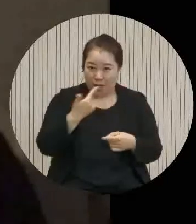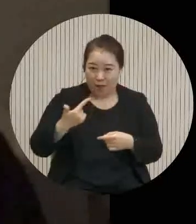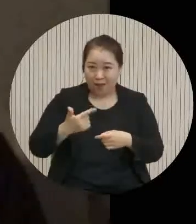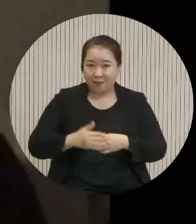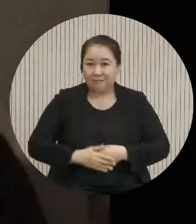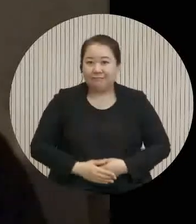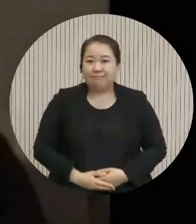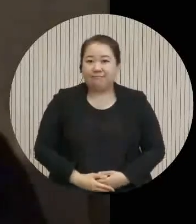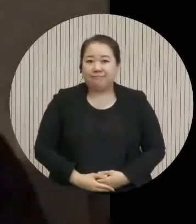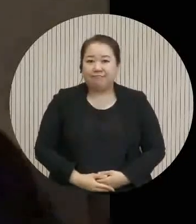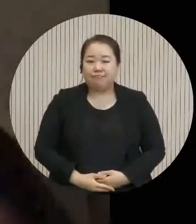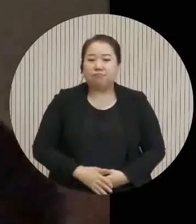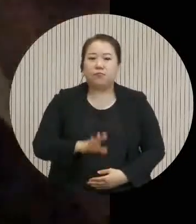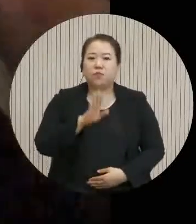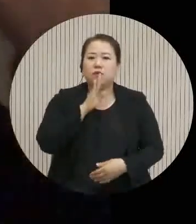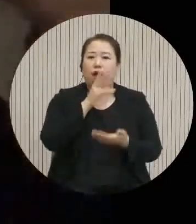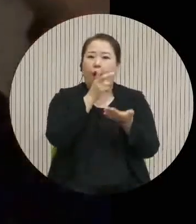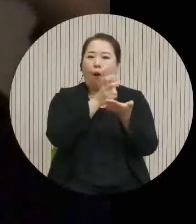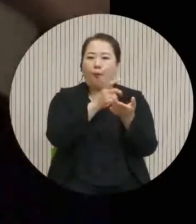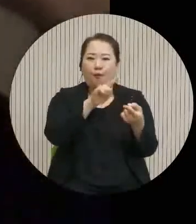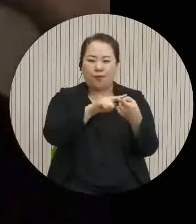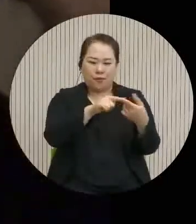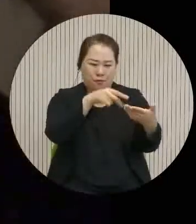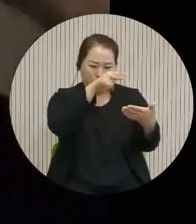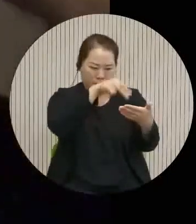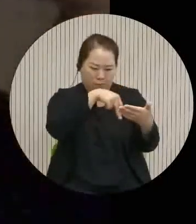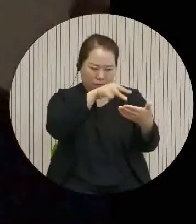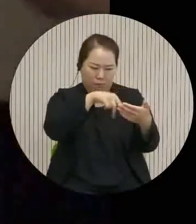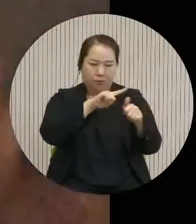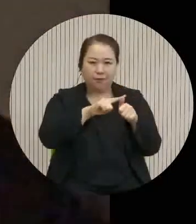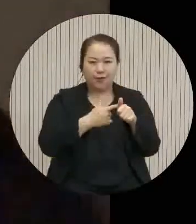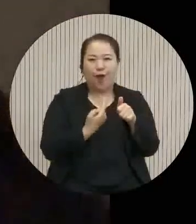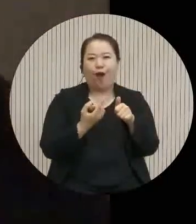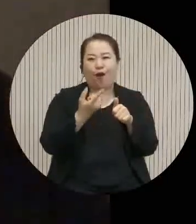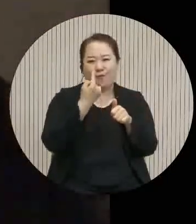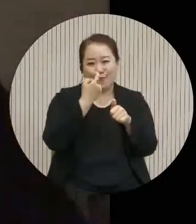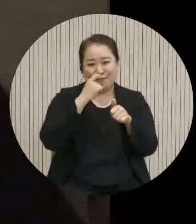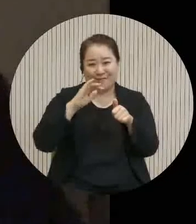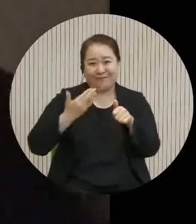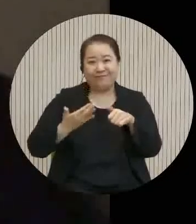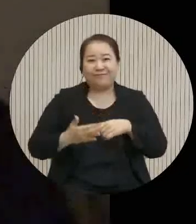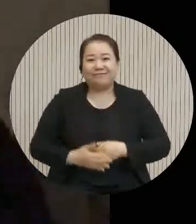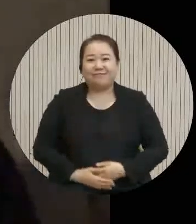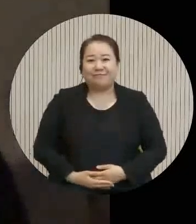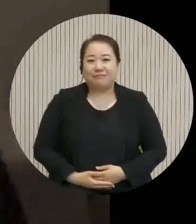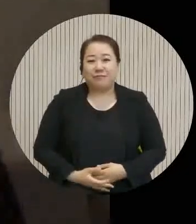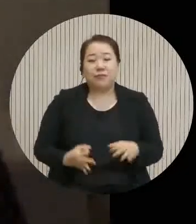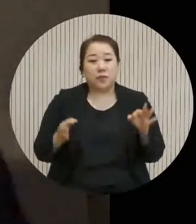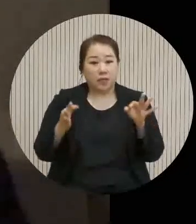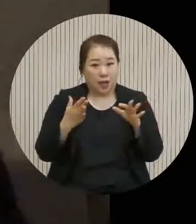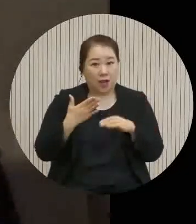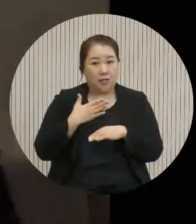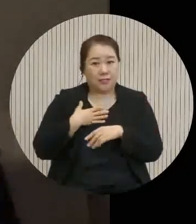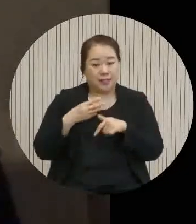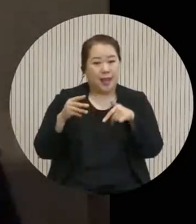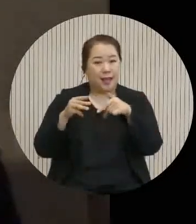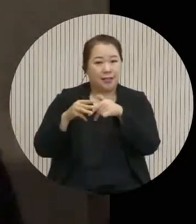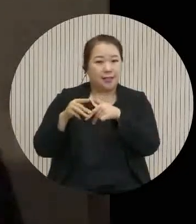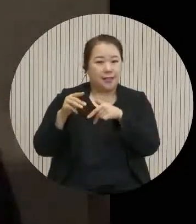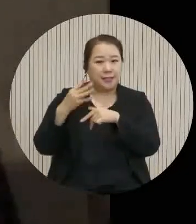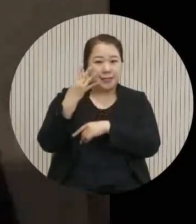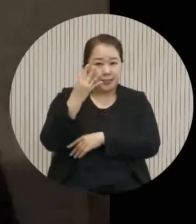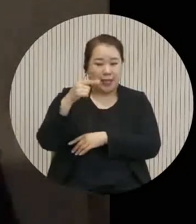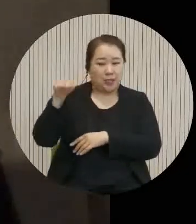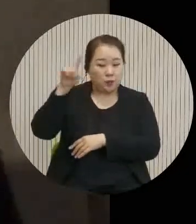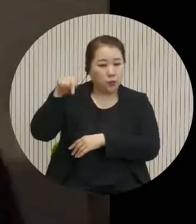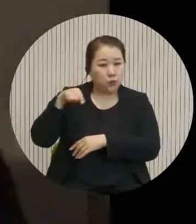learned a lot about the law. Let me stop this for a moment and tell you about my cousin Evelyn. I'm very close to Evelyn. She was the older